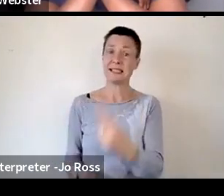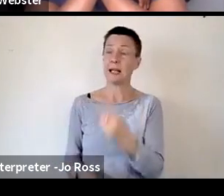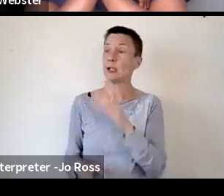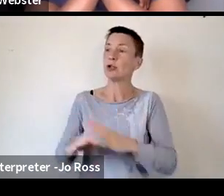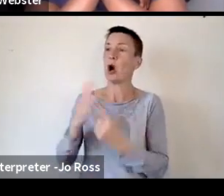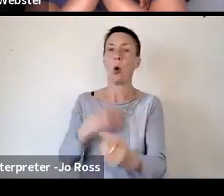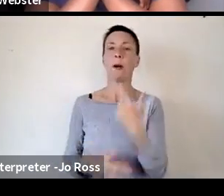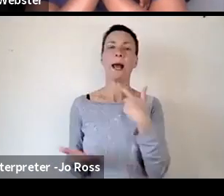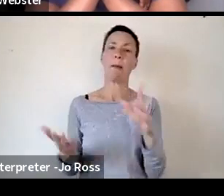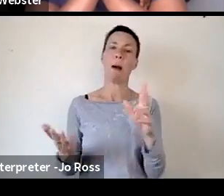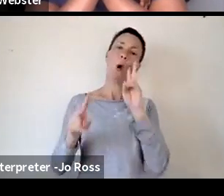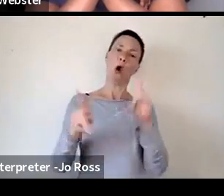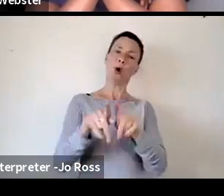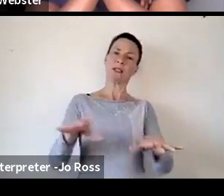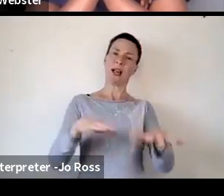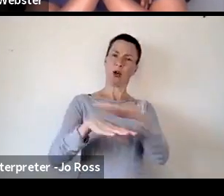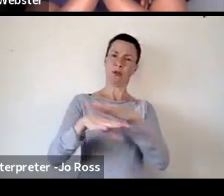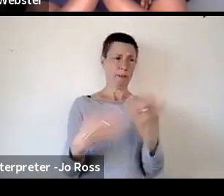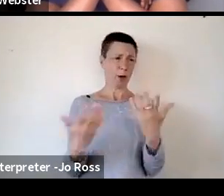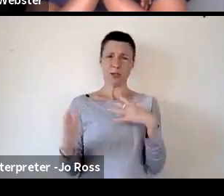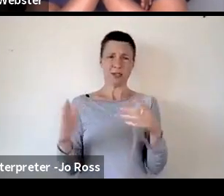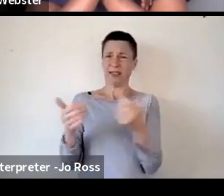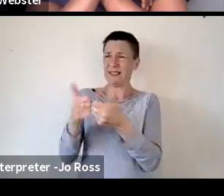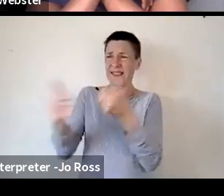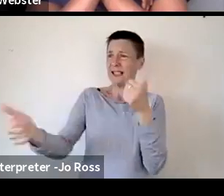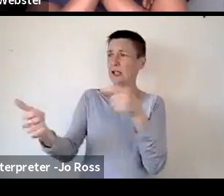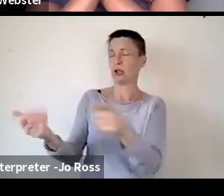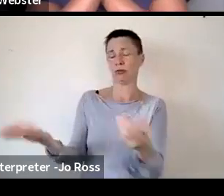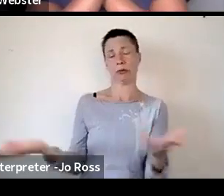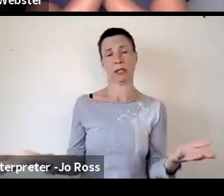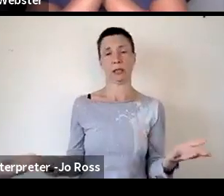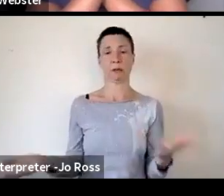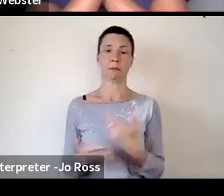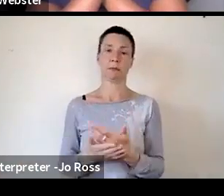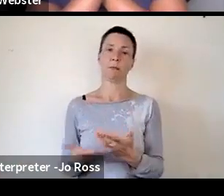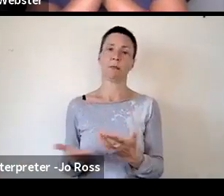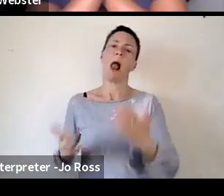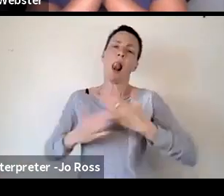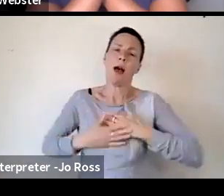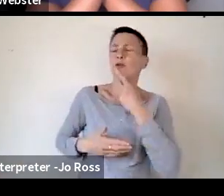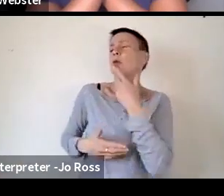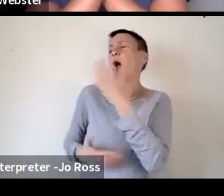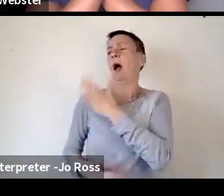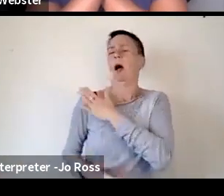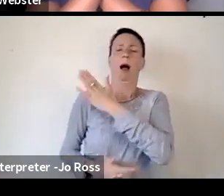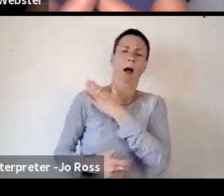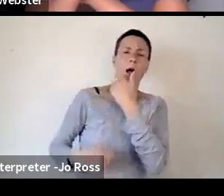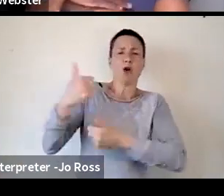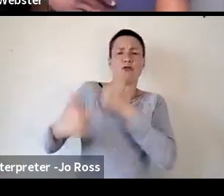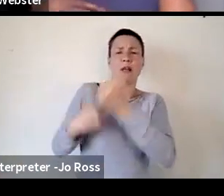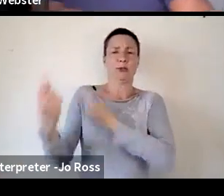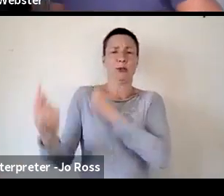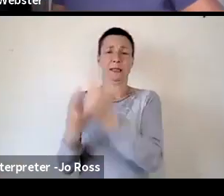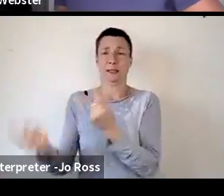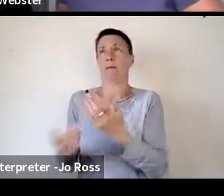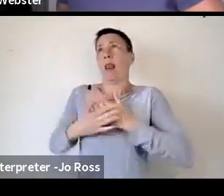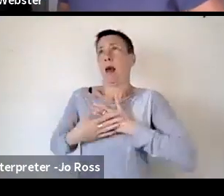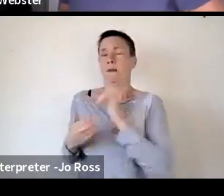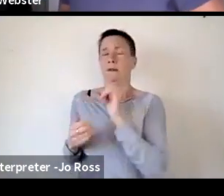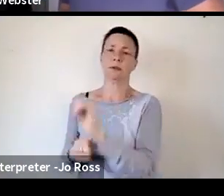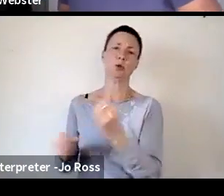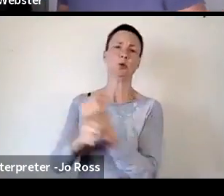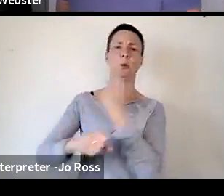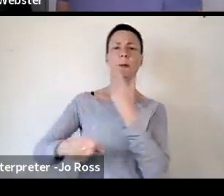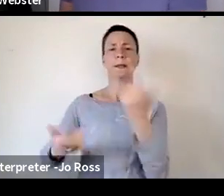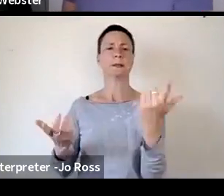know, the cosmetic thing, because this industry, look, you know, straight talking, it loves to congratulate itself. And it really loves to sort of do this sort of